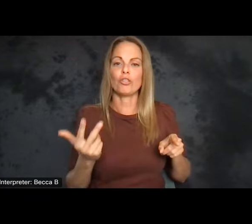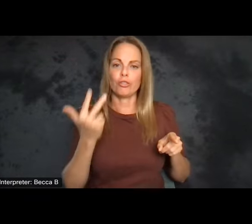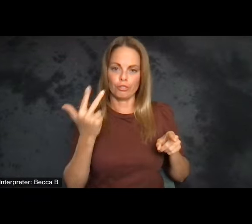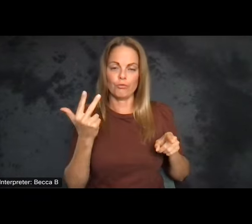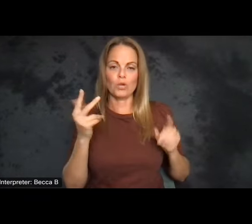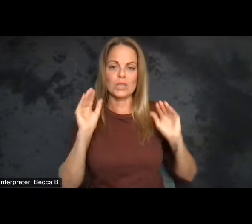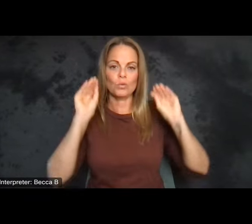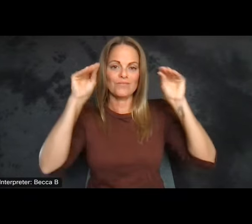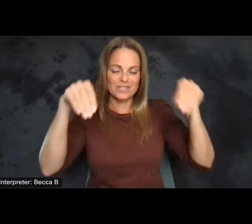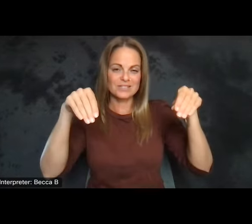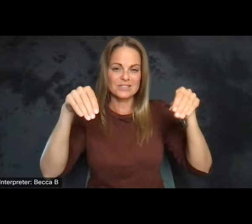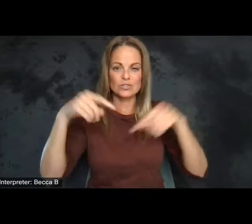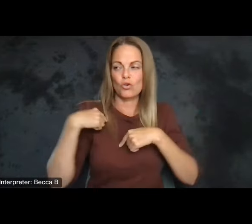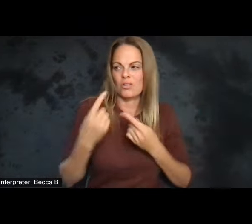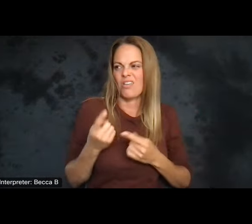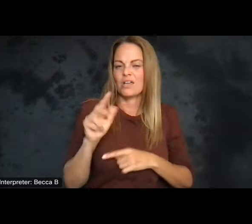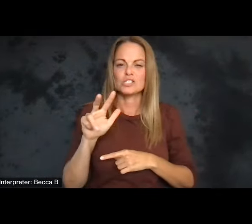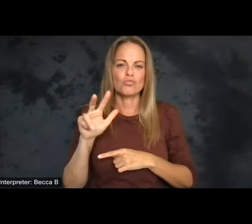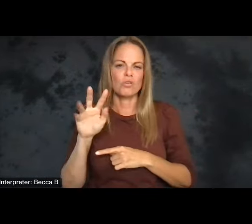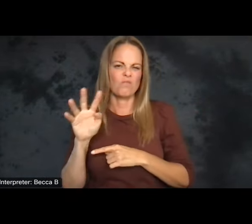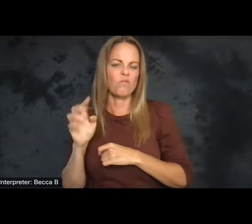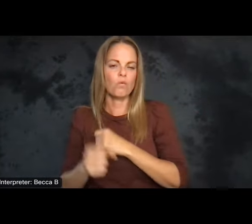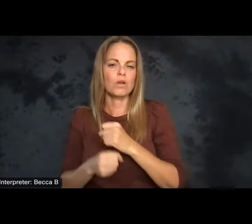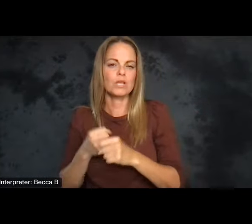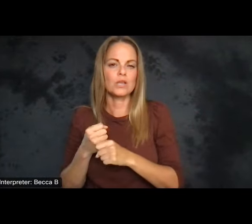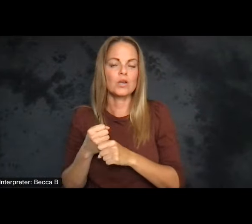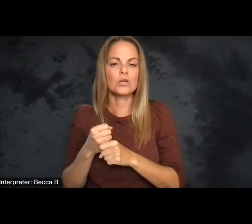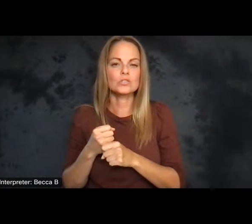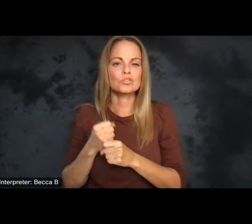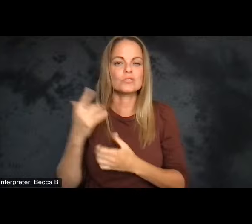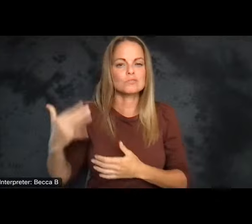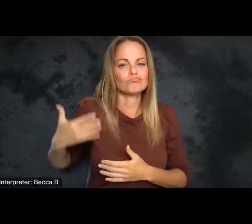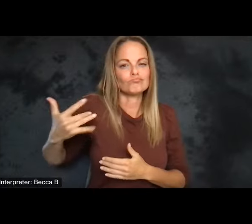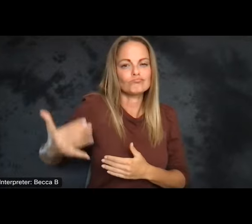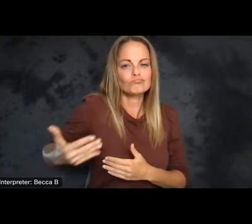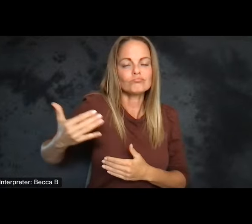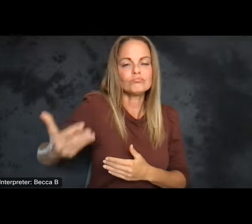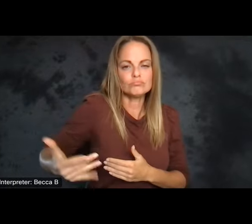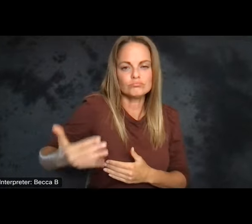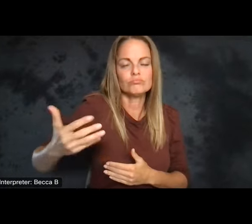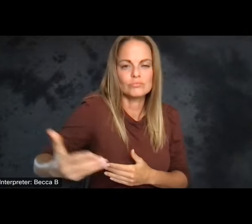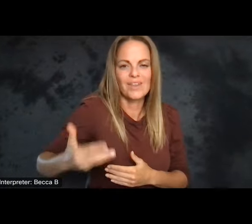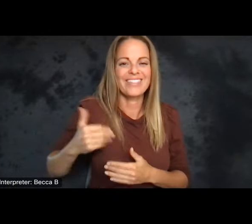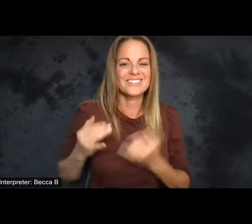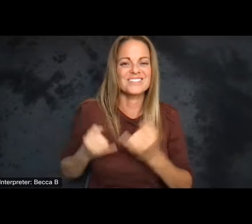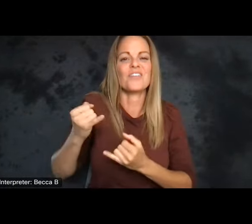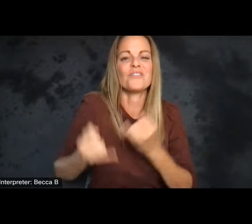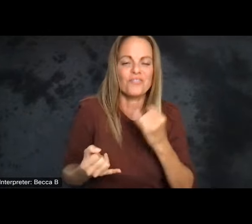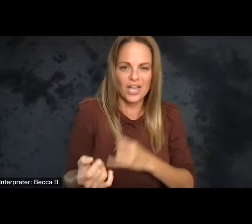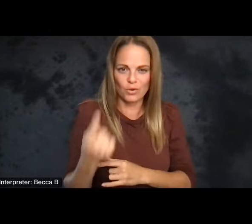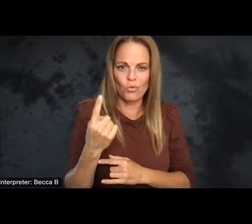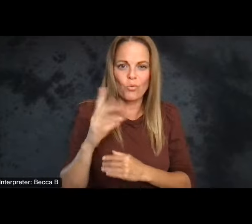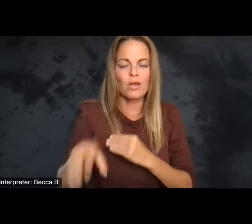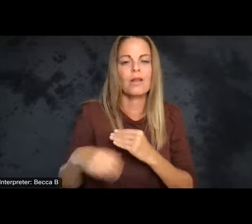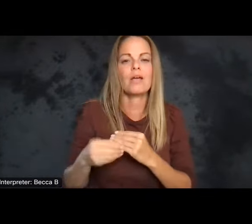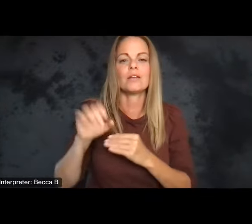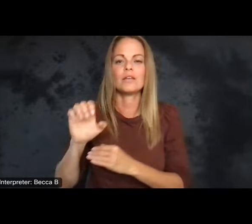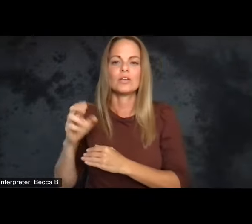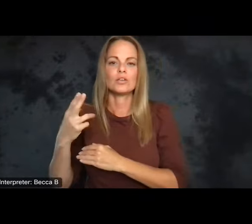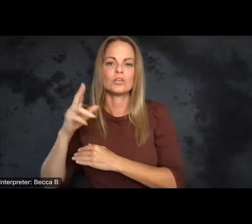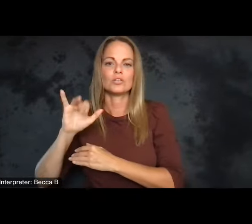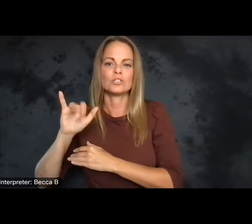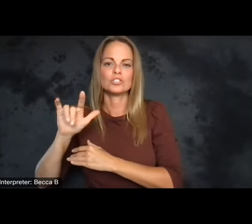over the last 3 or 4 years. We incrementally were doing these over the last few years, and this is the third and final chiller that will be installed there. And all of these